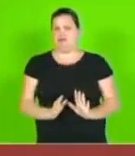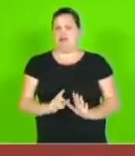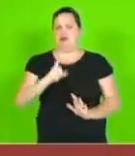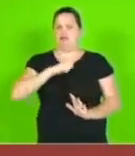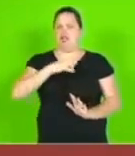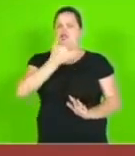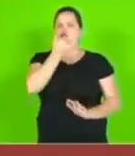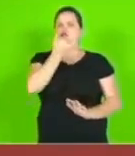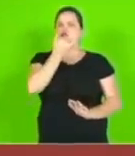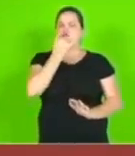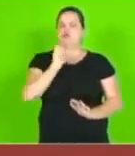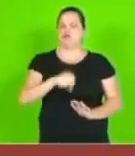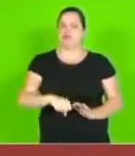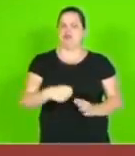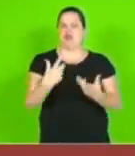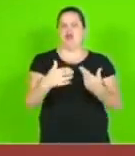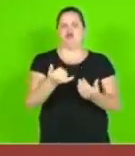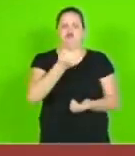be.